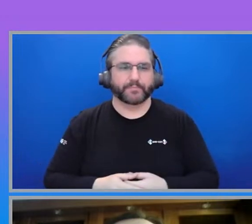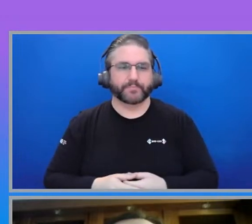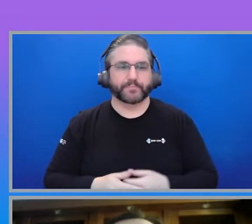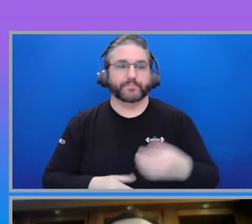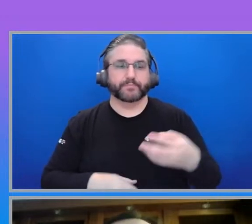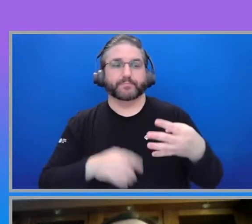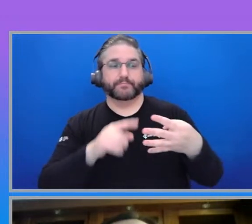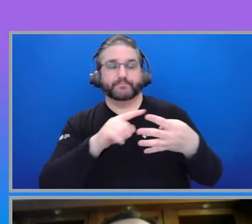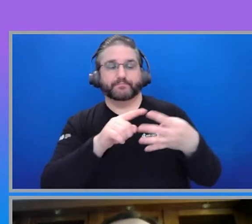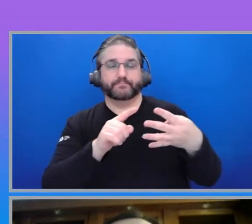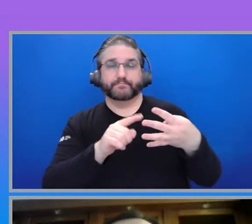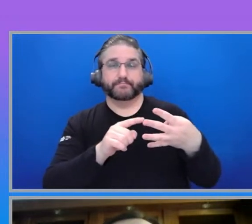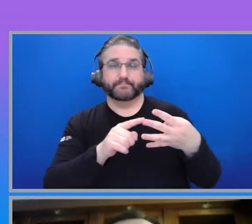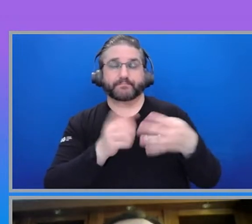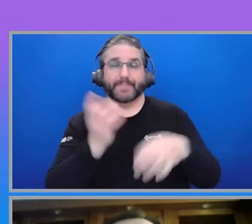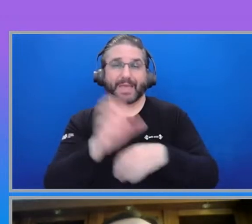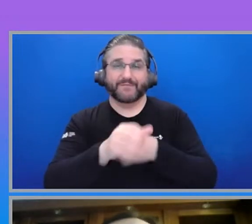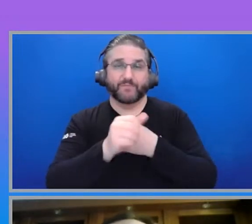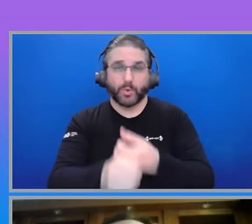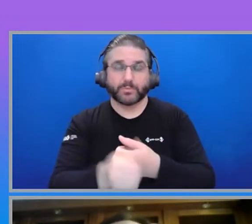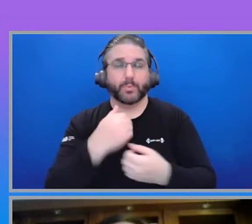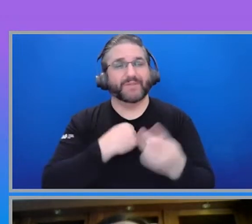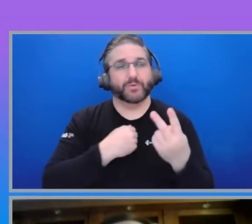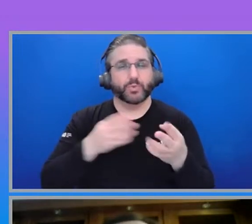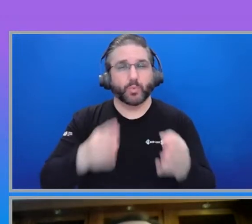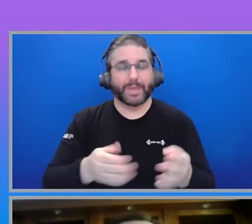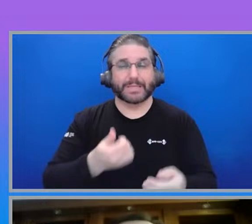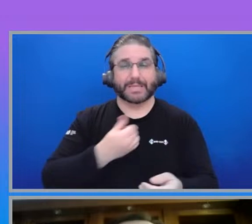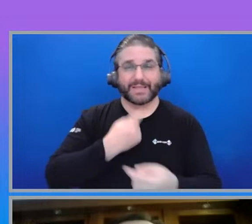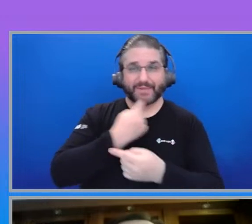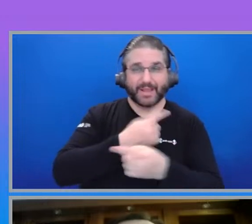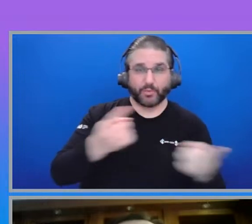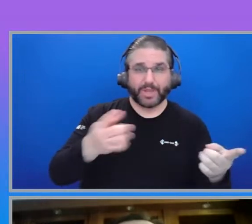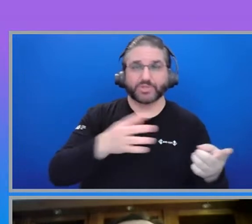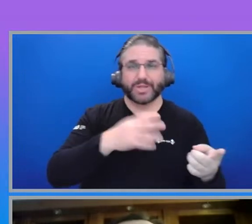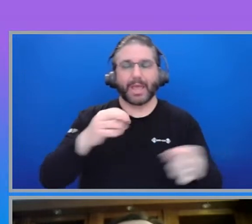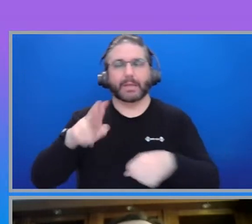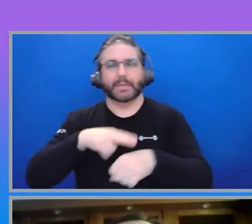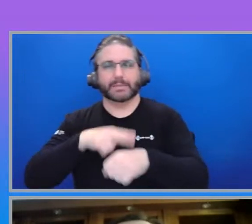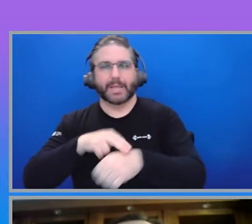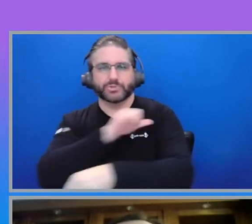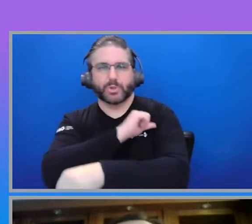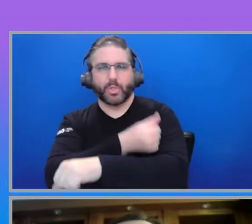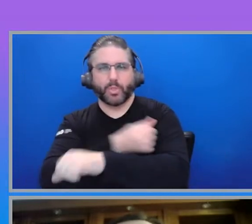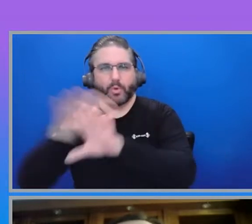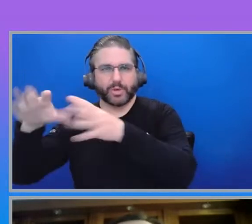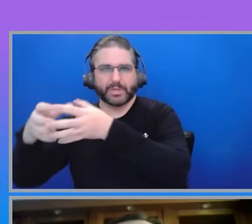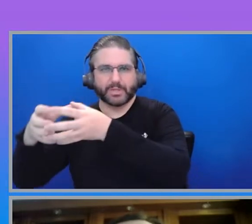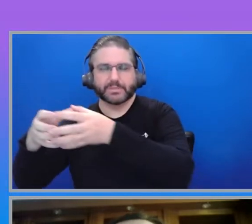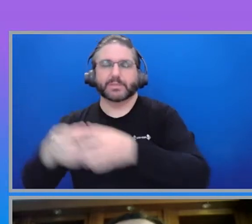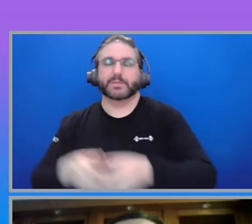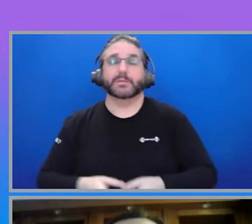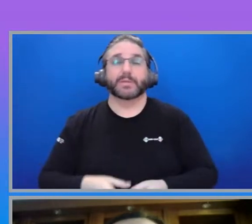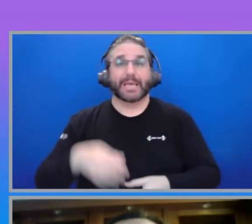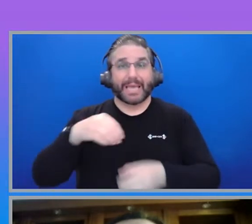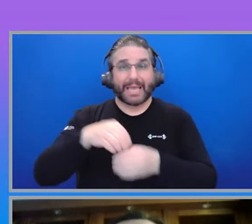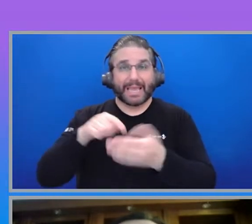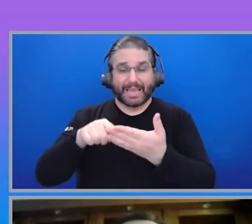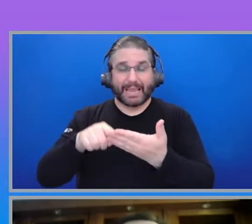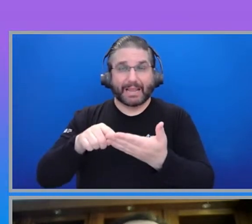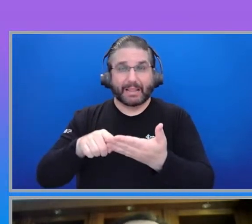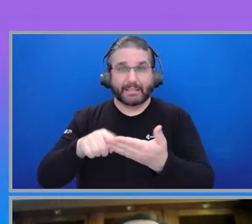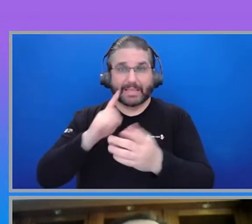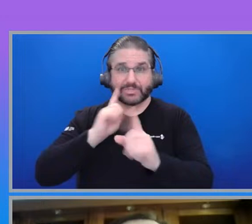I mentioned, self-declaration and authorities, national authorities, we have the possibility in the directive to go to court or